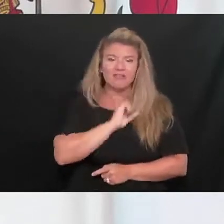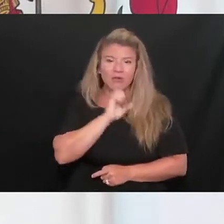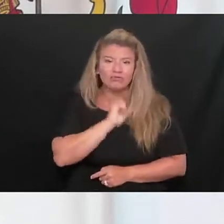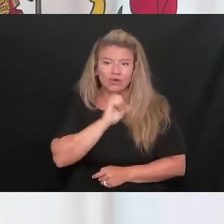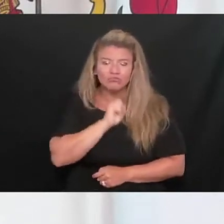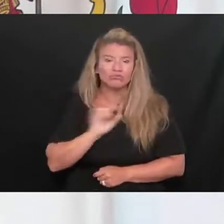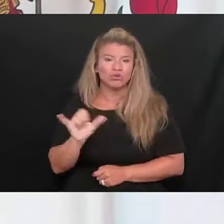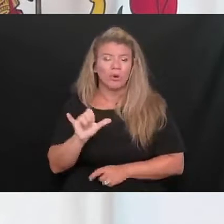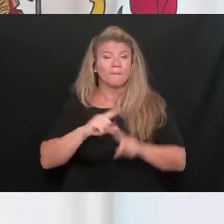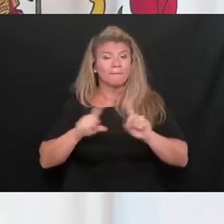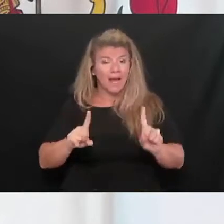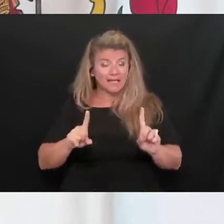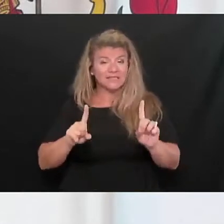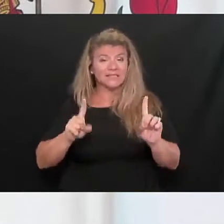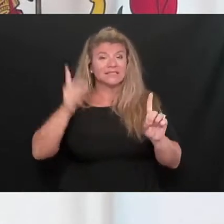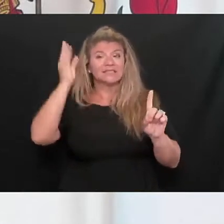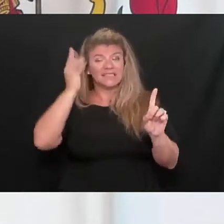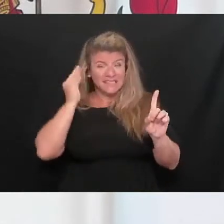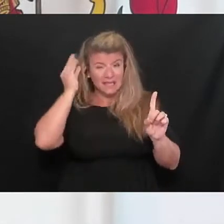now just think,